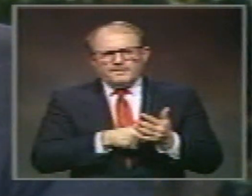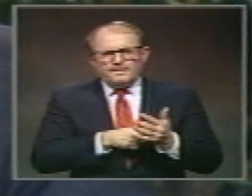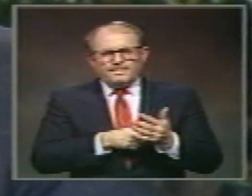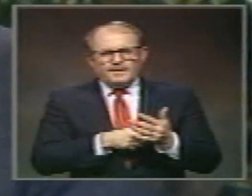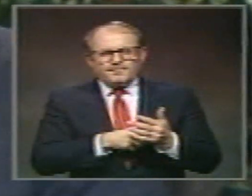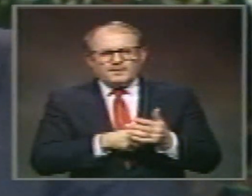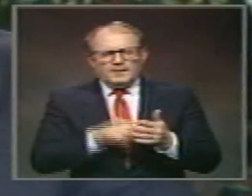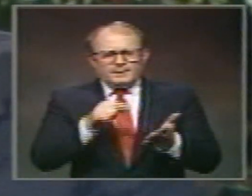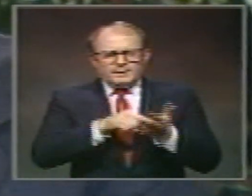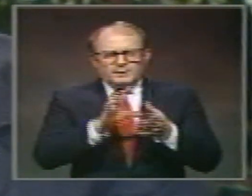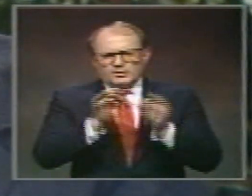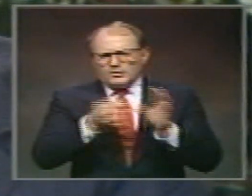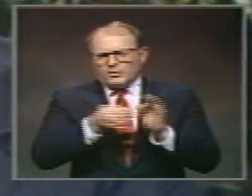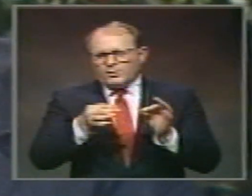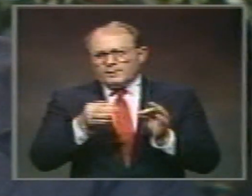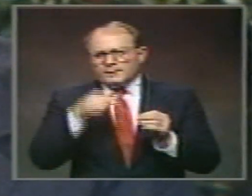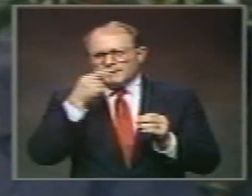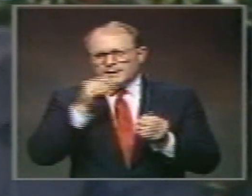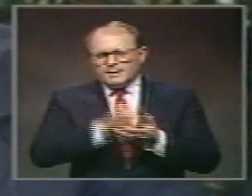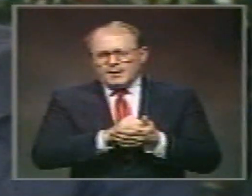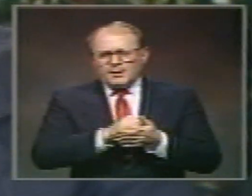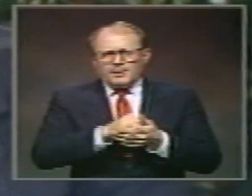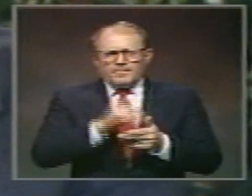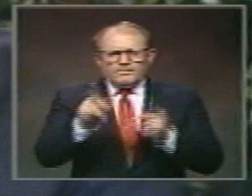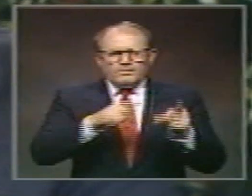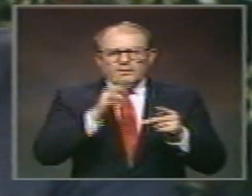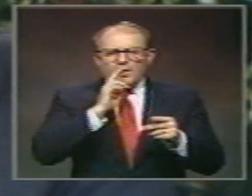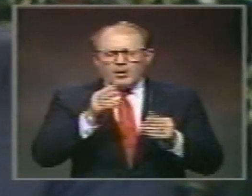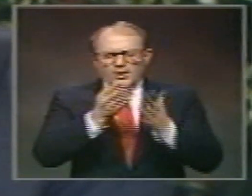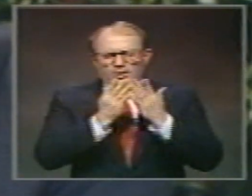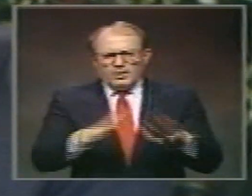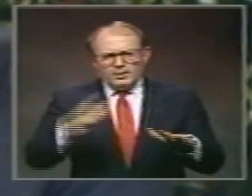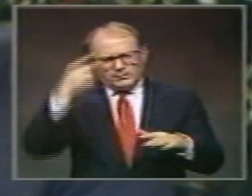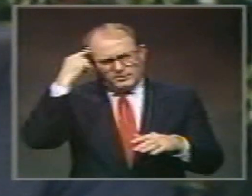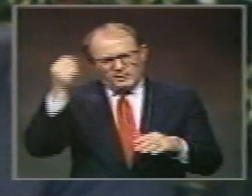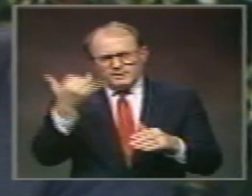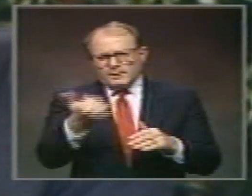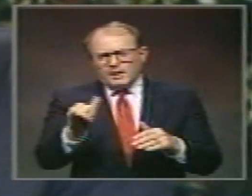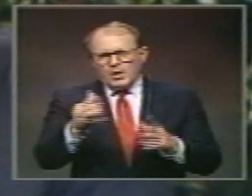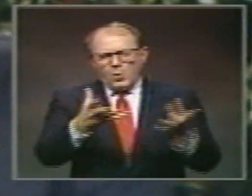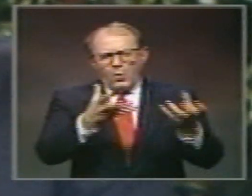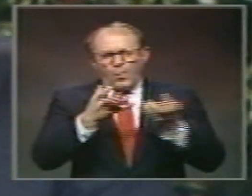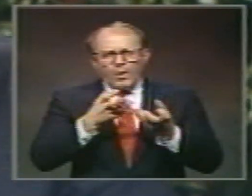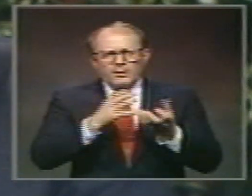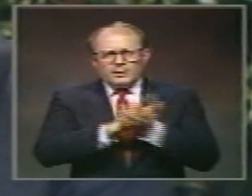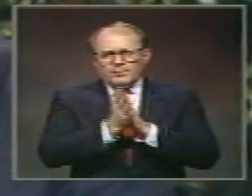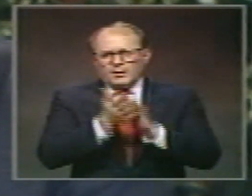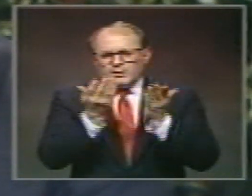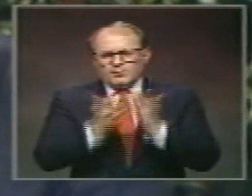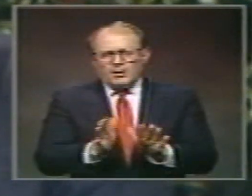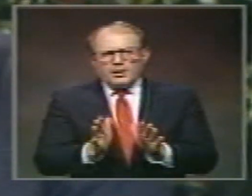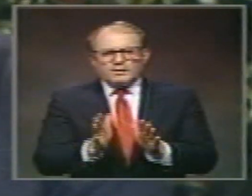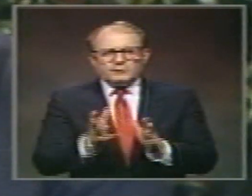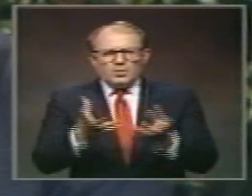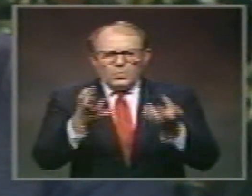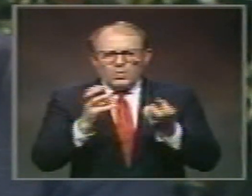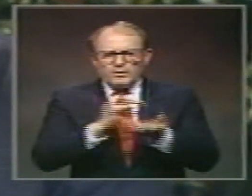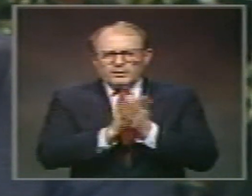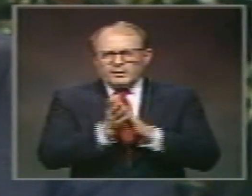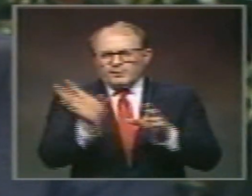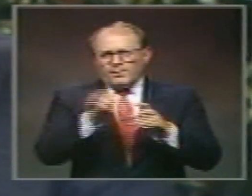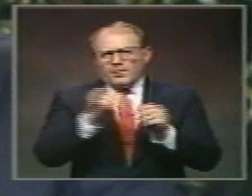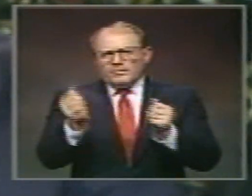This parable says that most people are lost due to their own willful choice and desire for